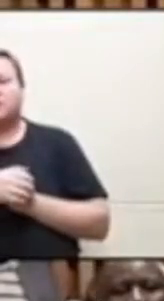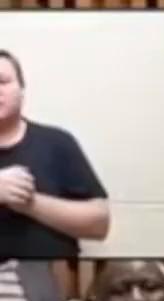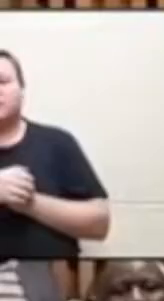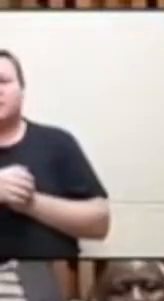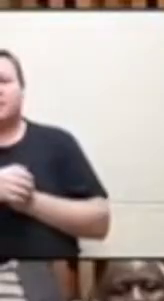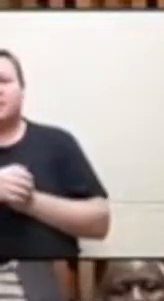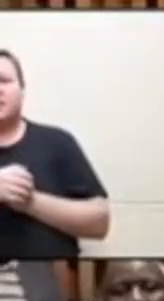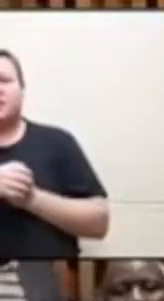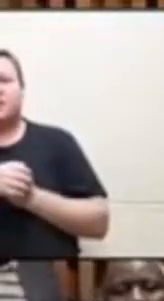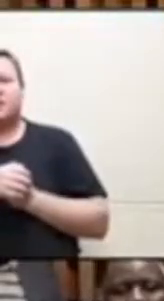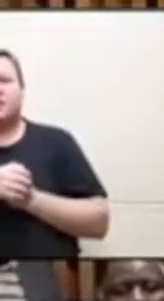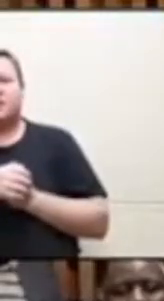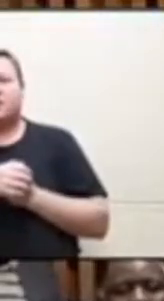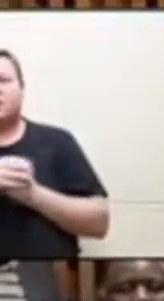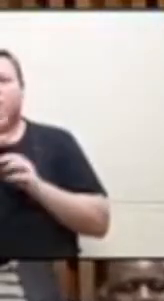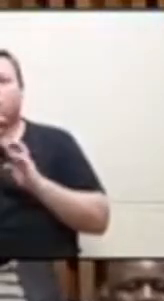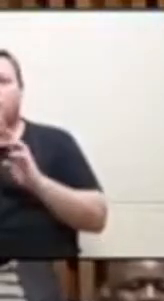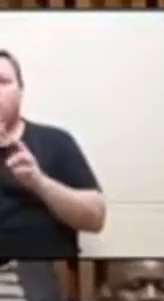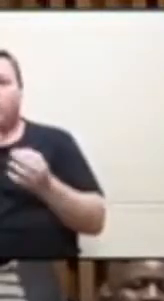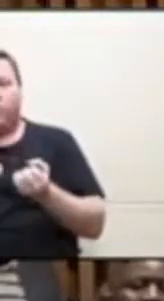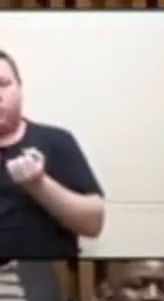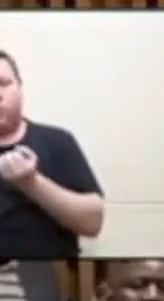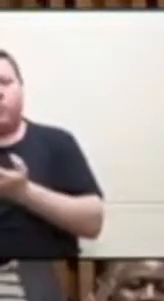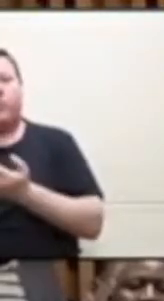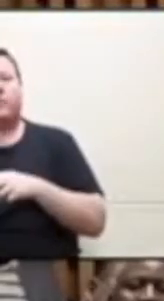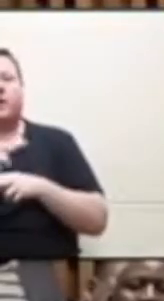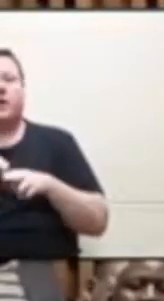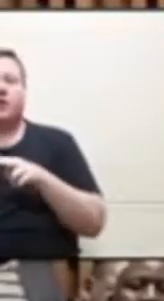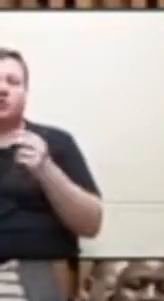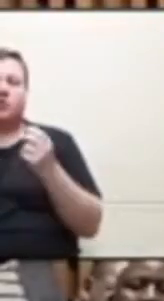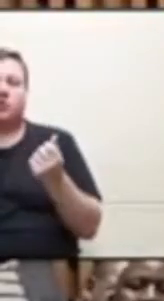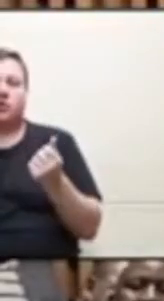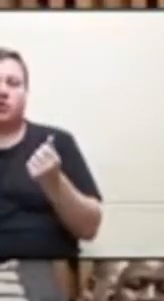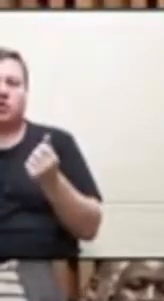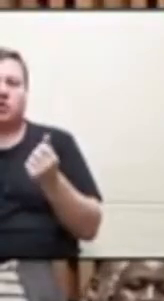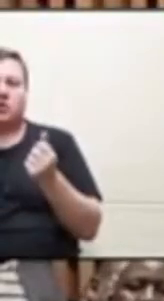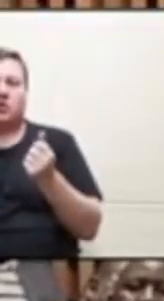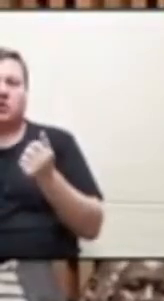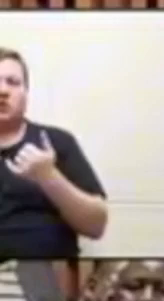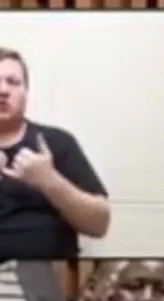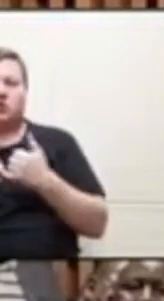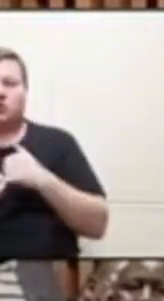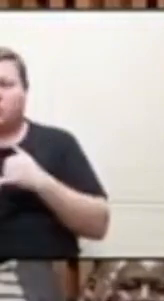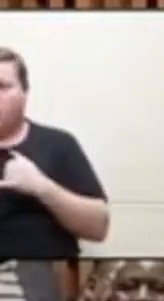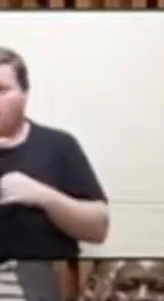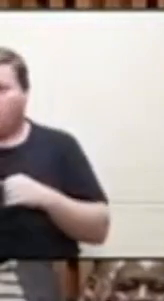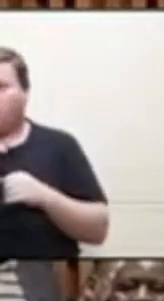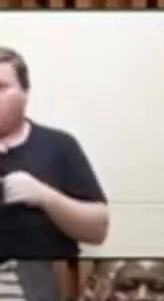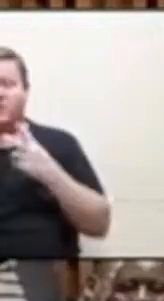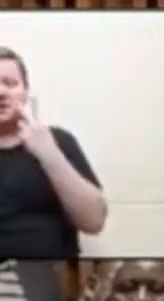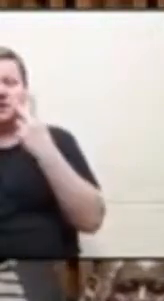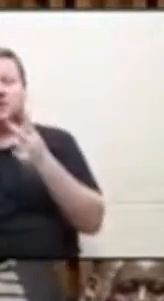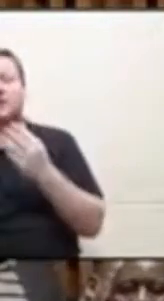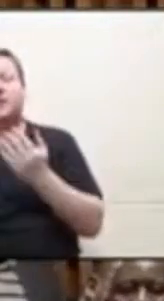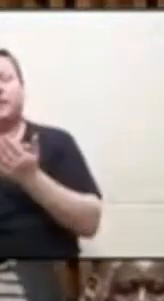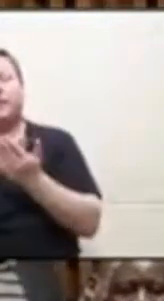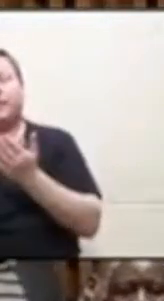to National Treasury to try and say, let us see whether we can get to an amicable solution together. Thank